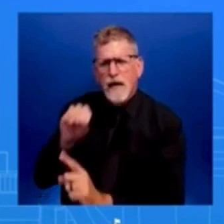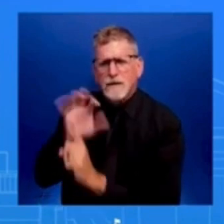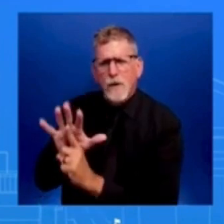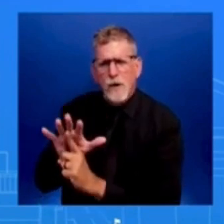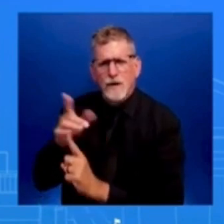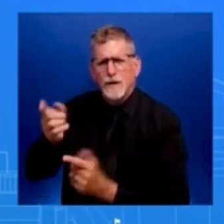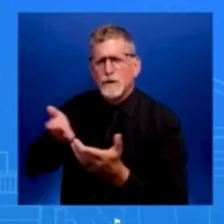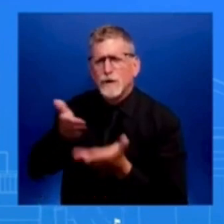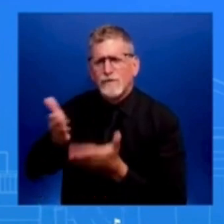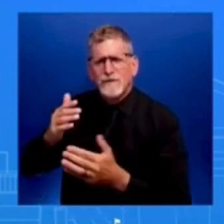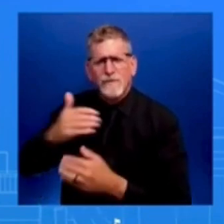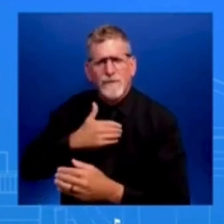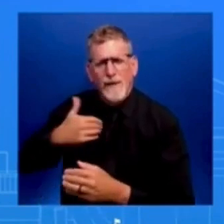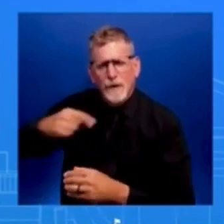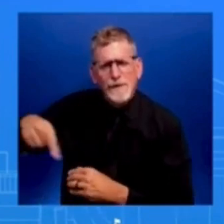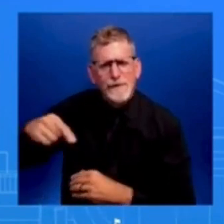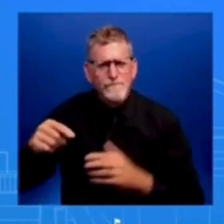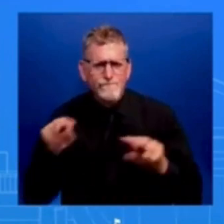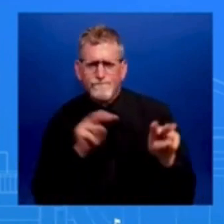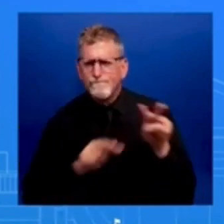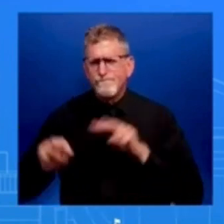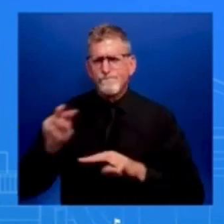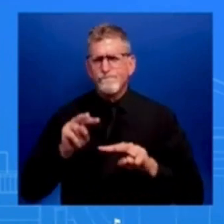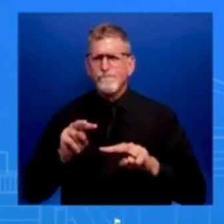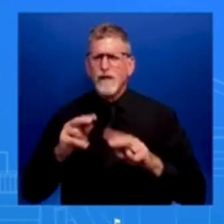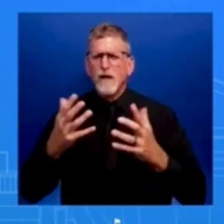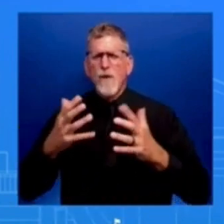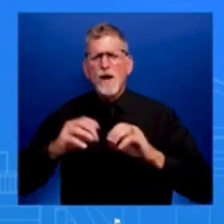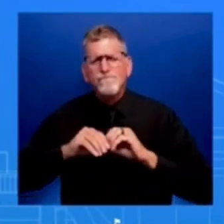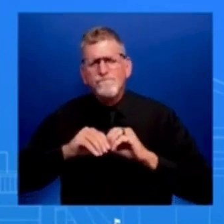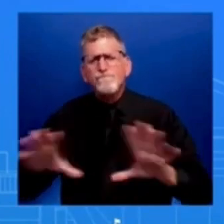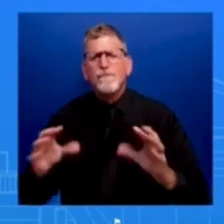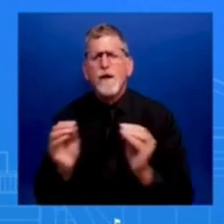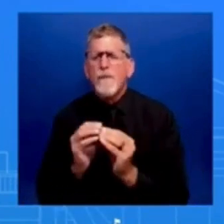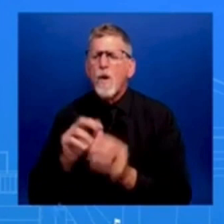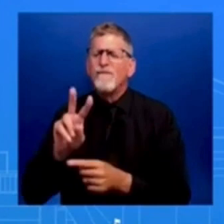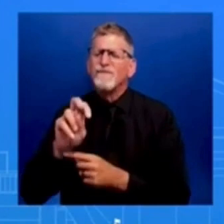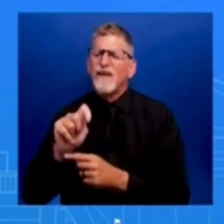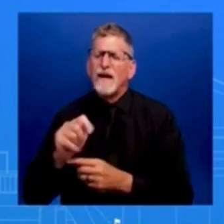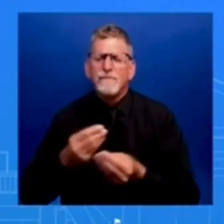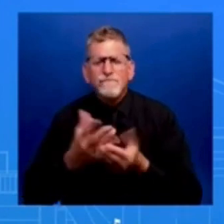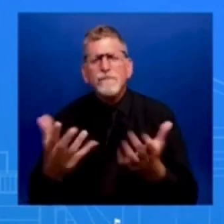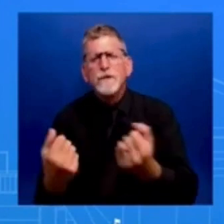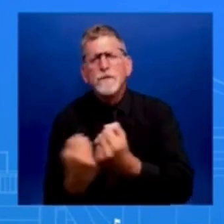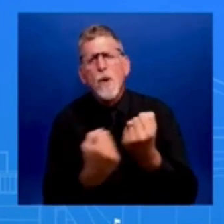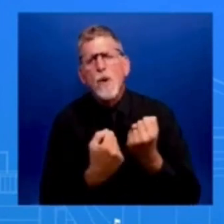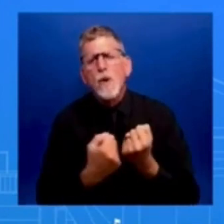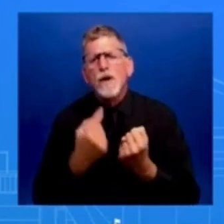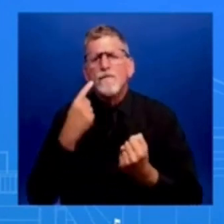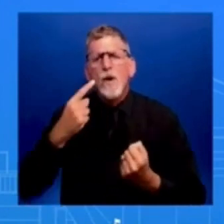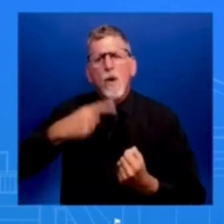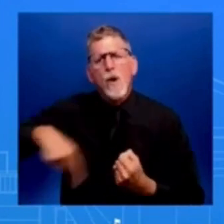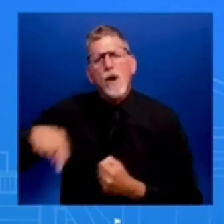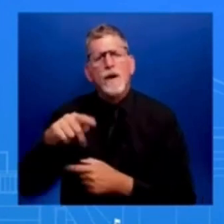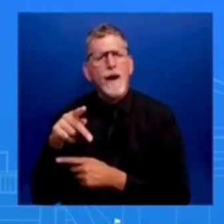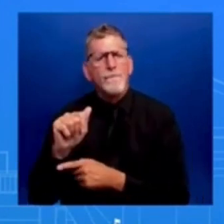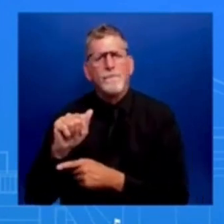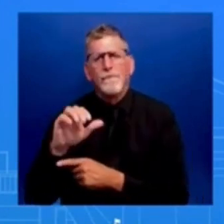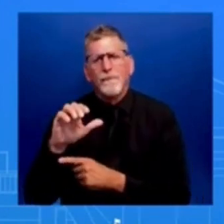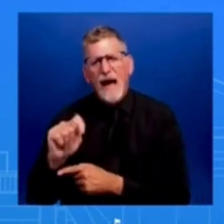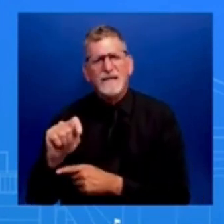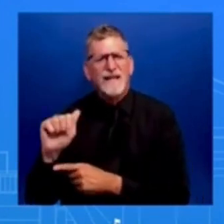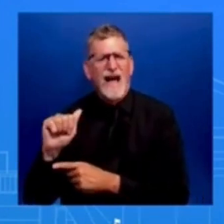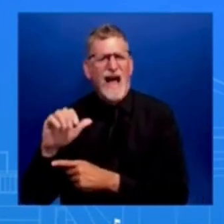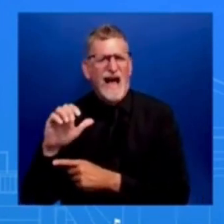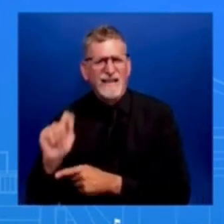families through the PACT Act. With these key actions, we continue to deliver on our sacred obligations to our veterans, and